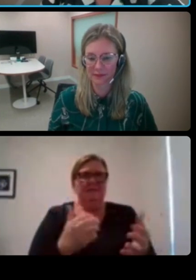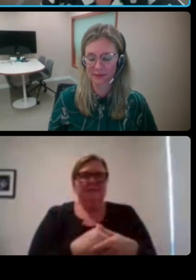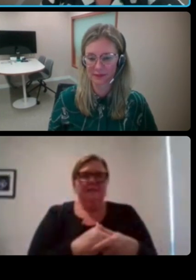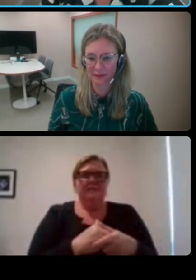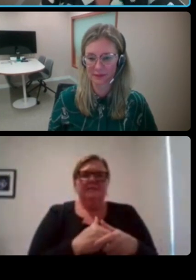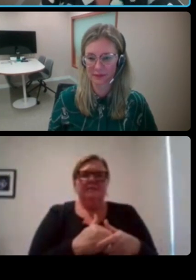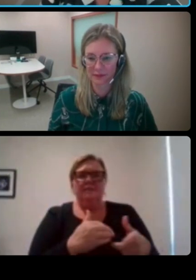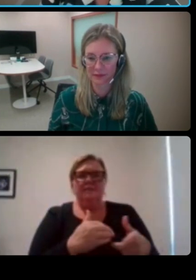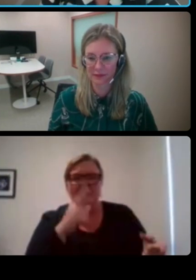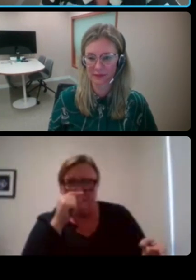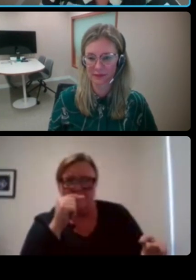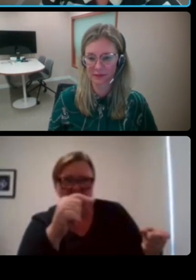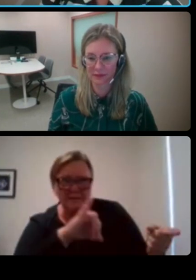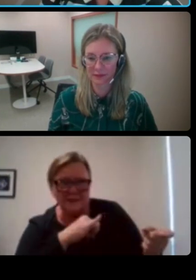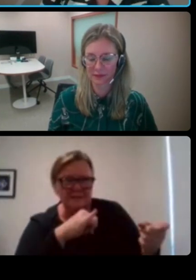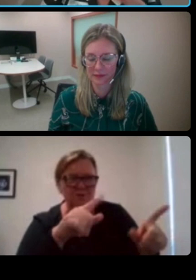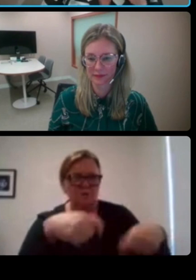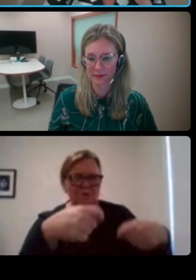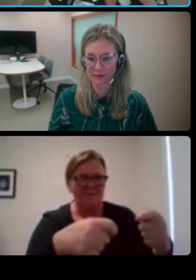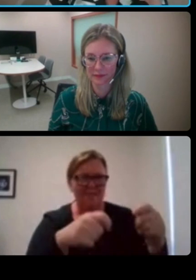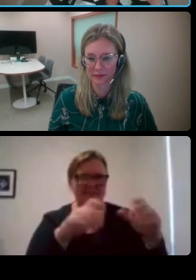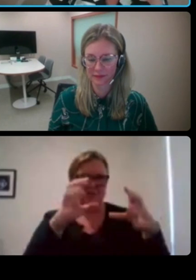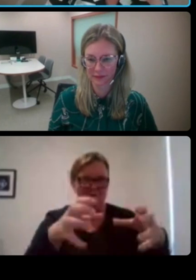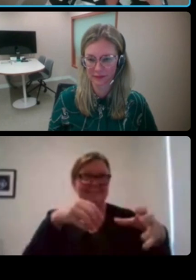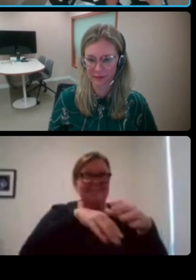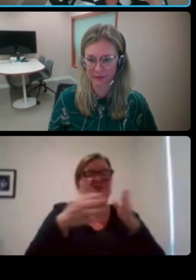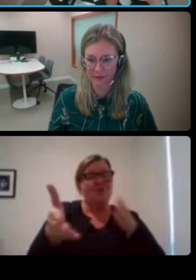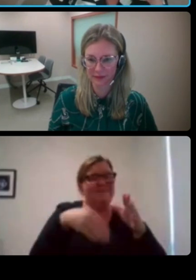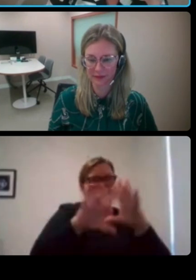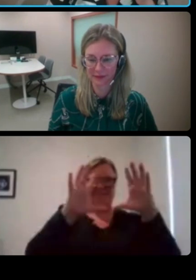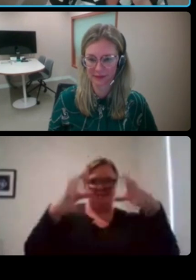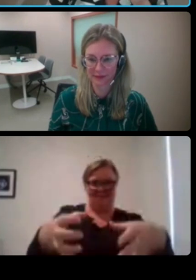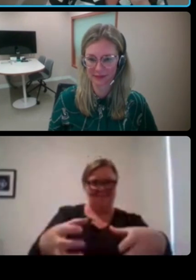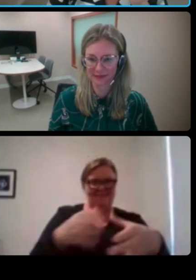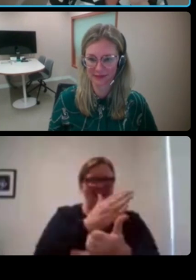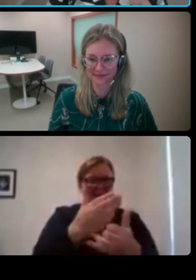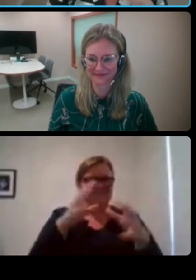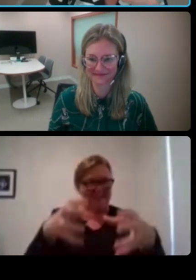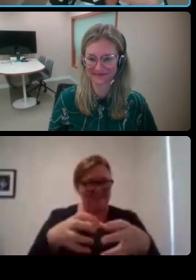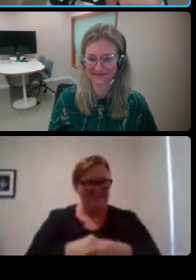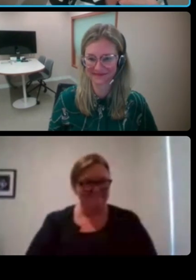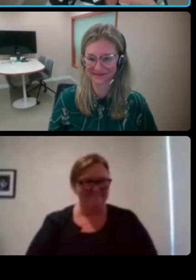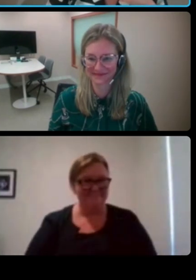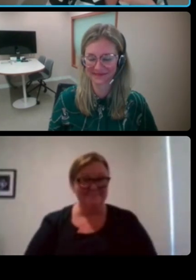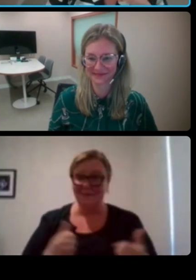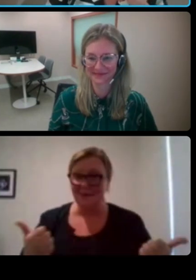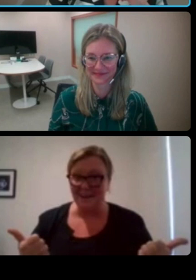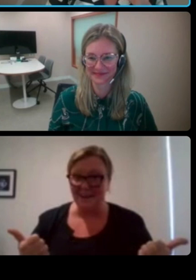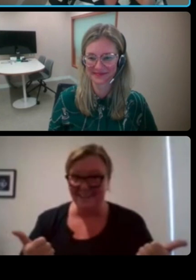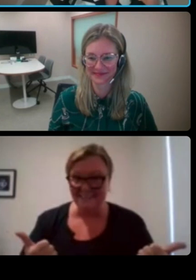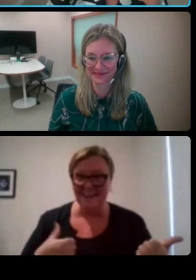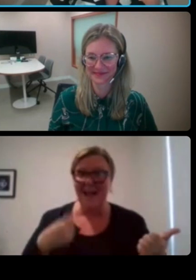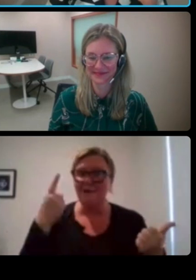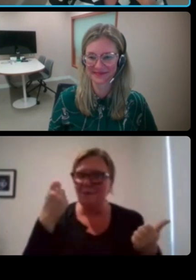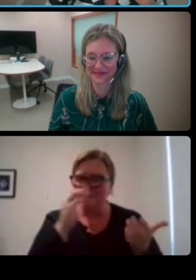right capabilities to deliver services in that category. So I think that's the last question that's popped up for me. So now I can, and I've got 1 more